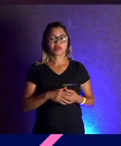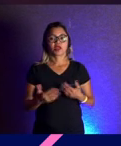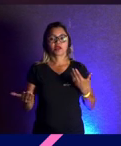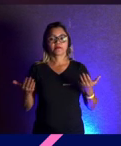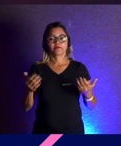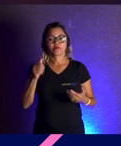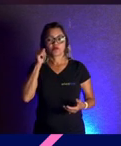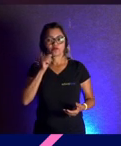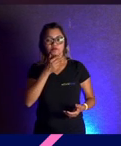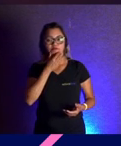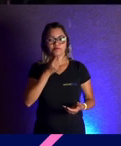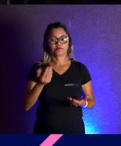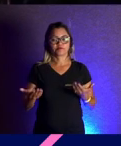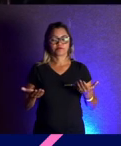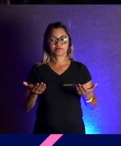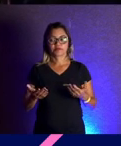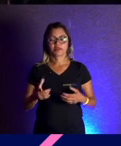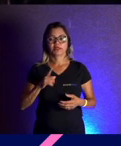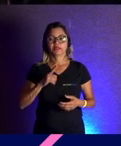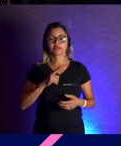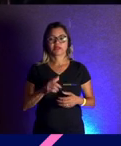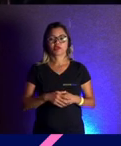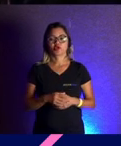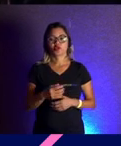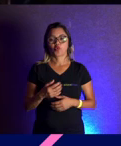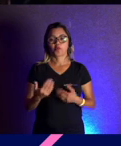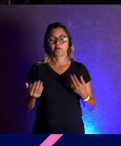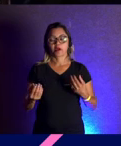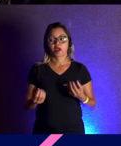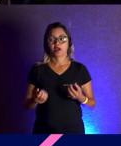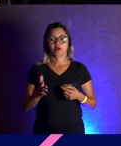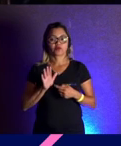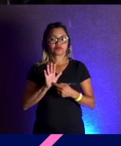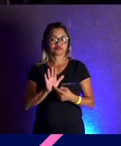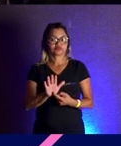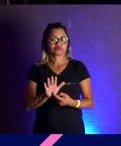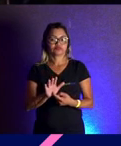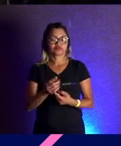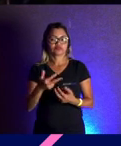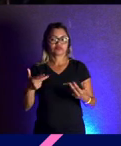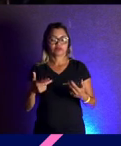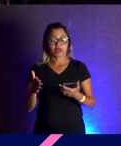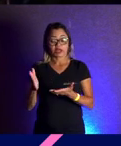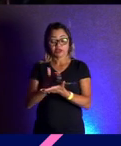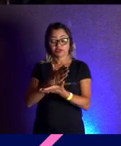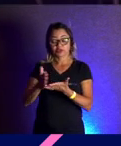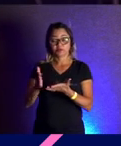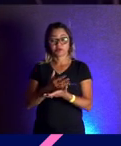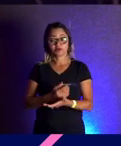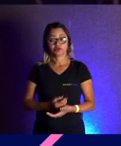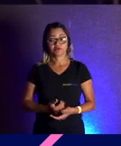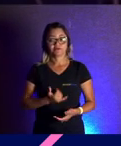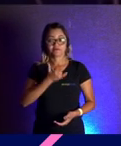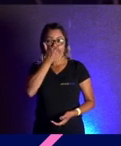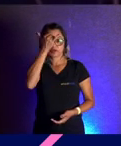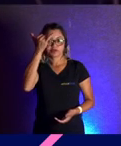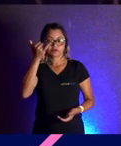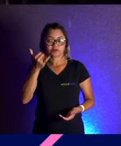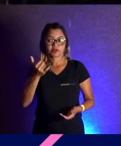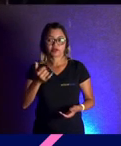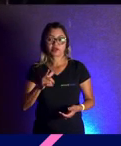is introduced an assumption. You've introduced the assumption that the distribution of victims is two distributions, which you don't